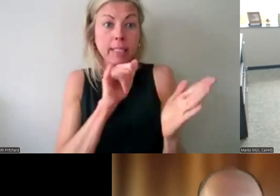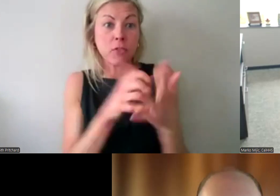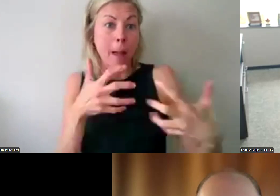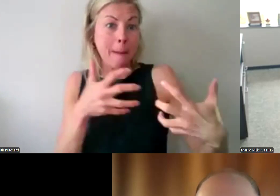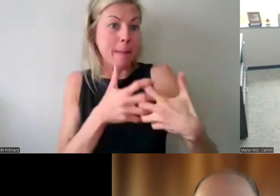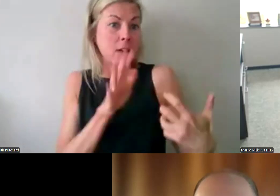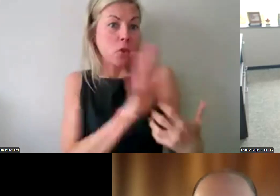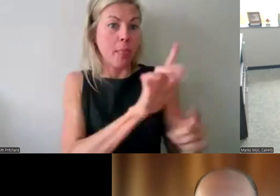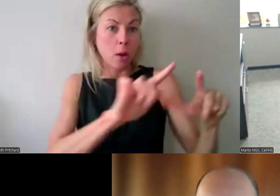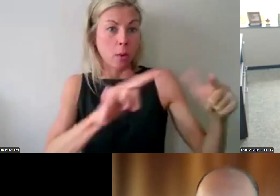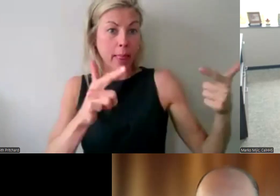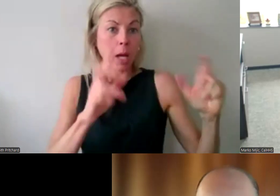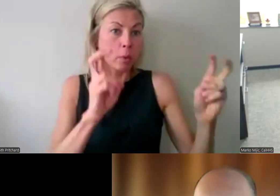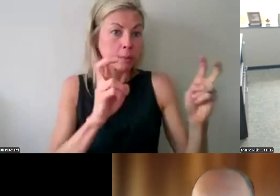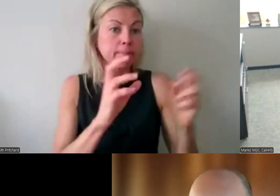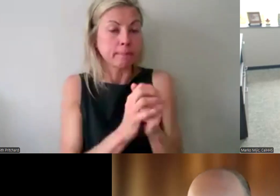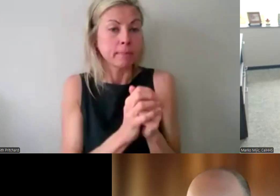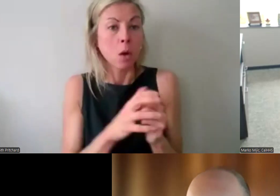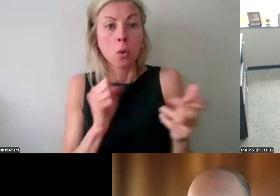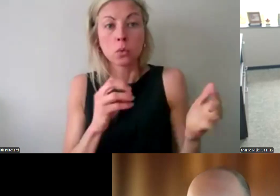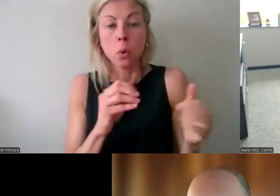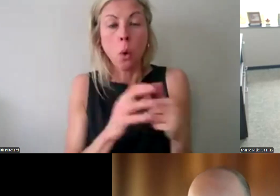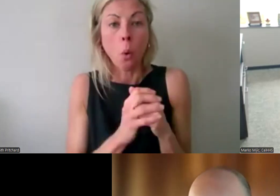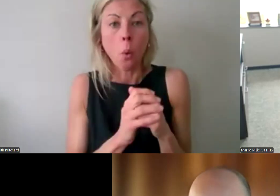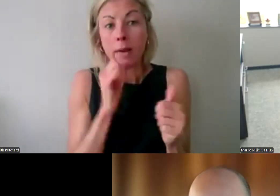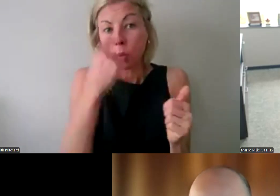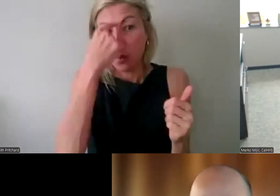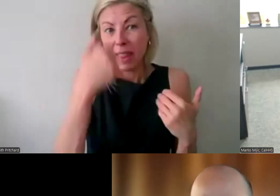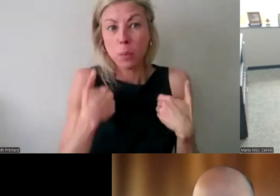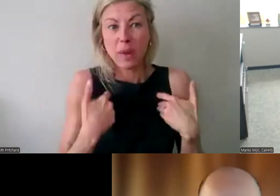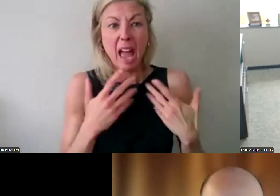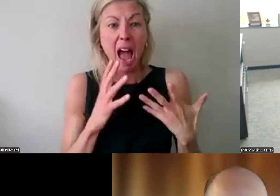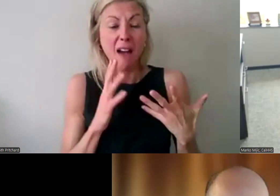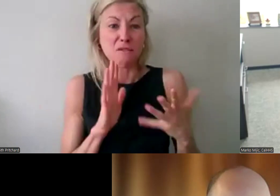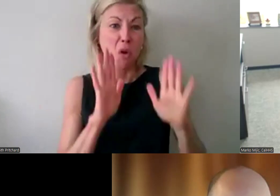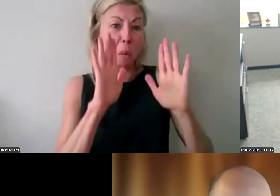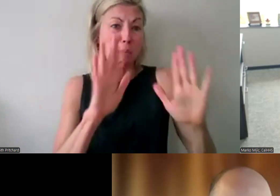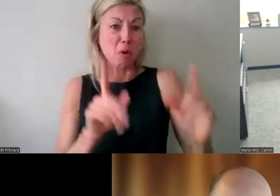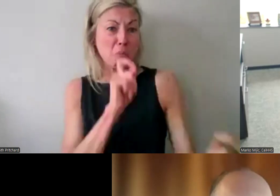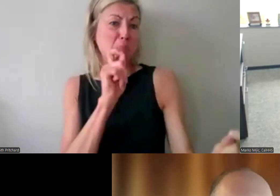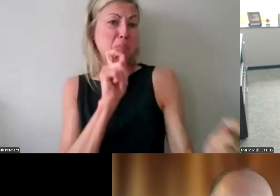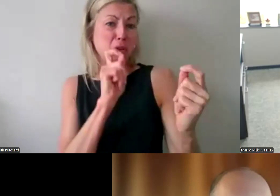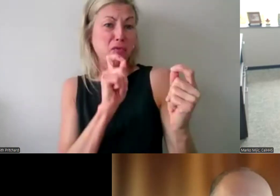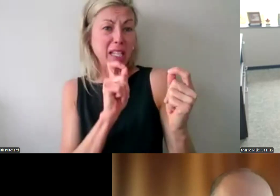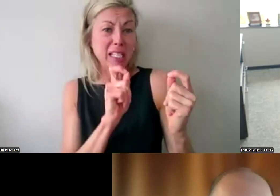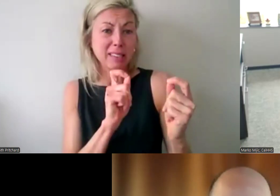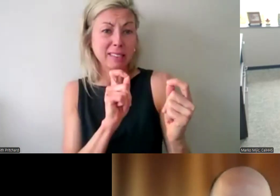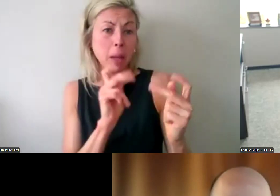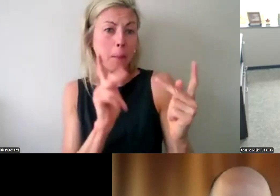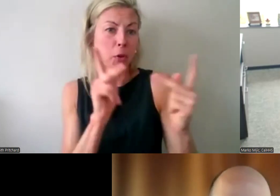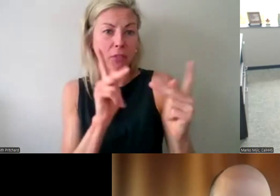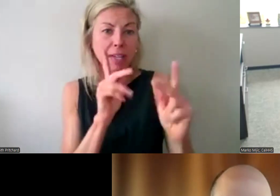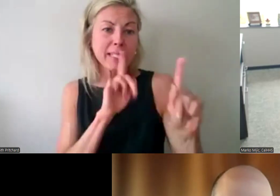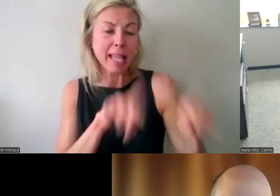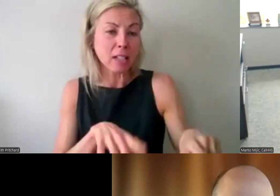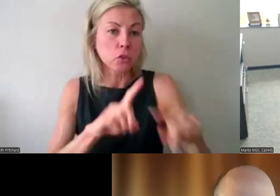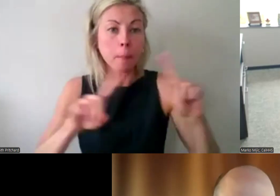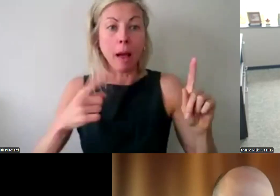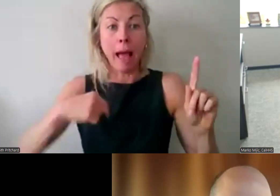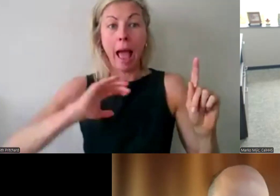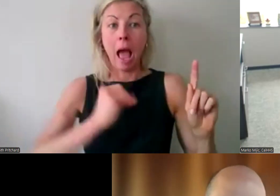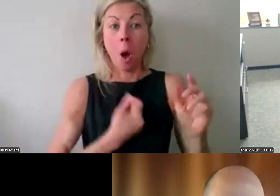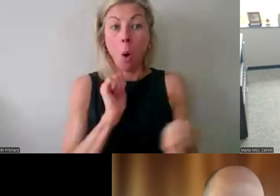side. So I don't think we have a great answer to that. What we know from the work we do in communities is as